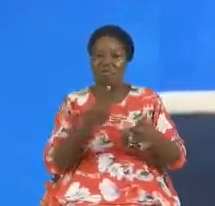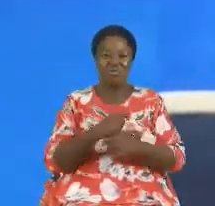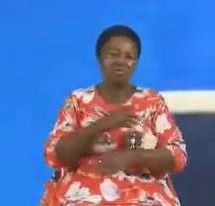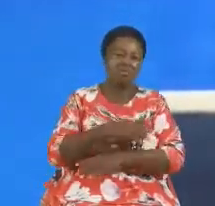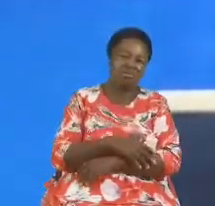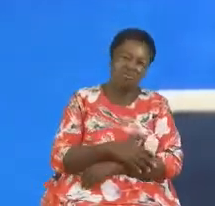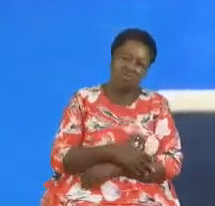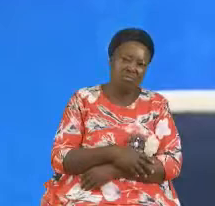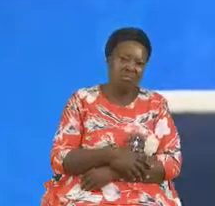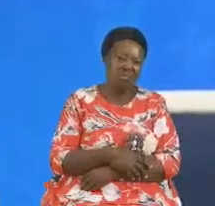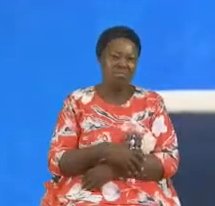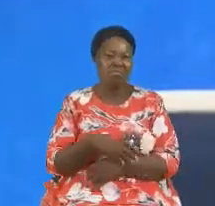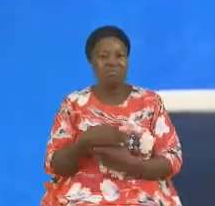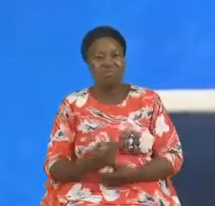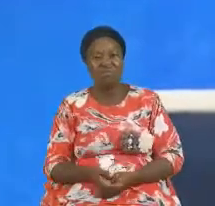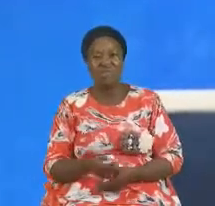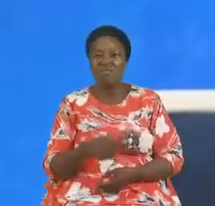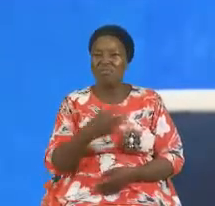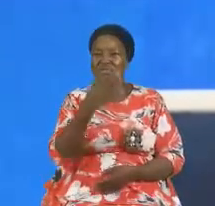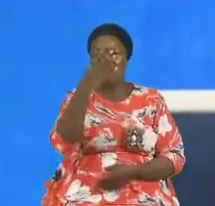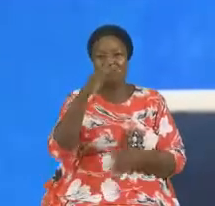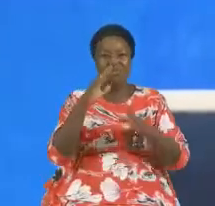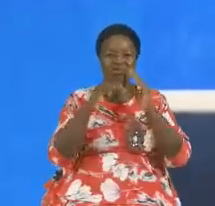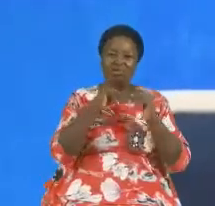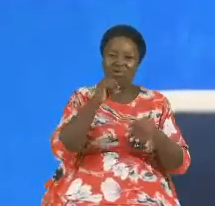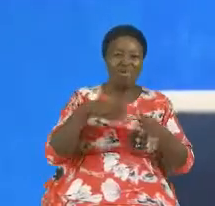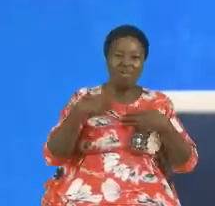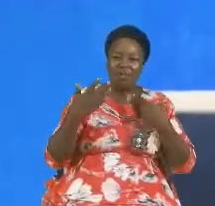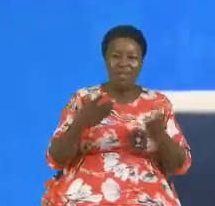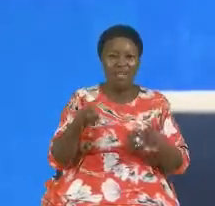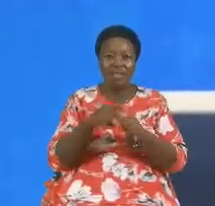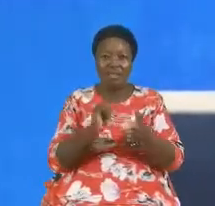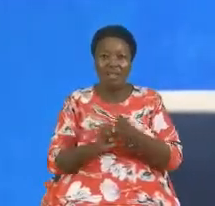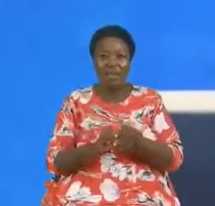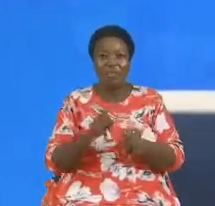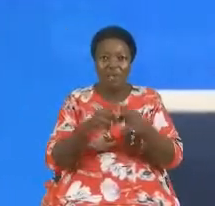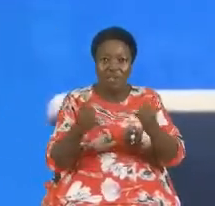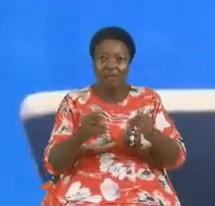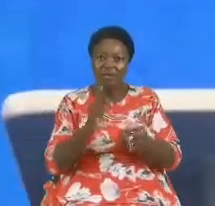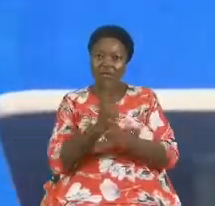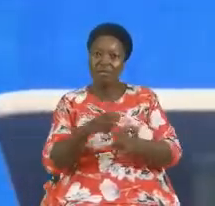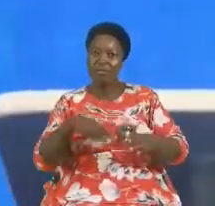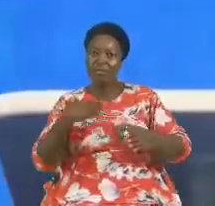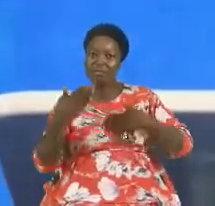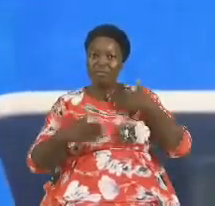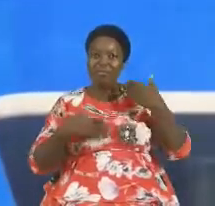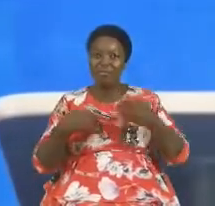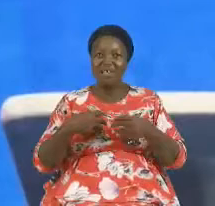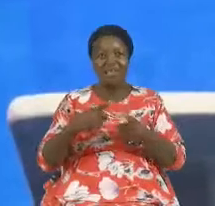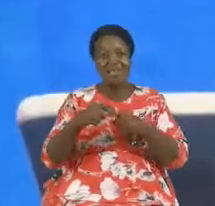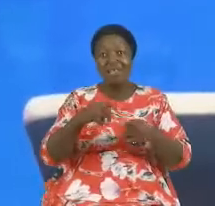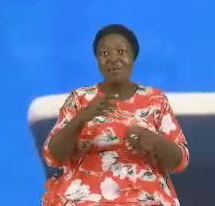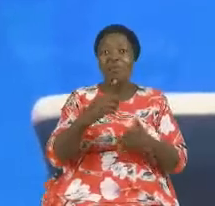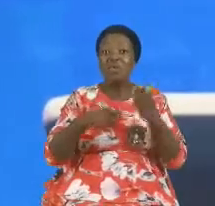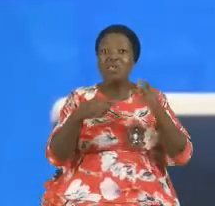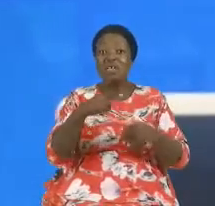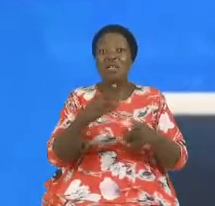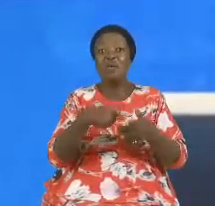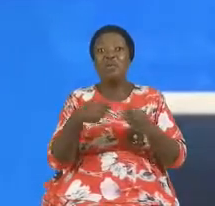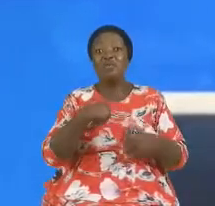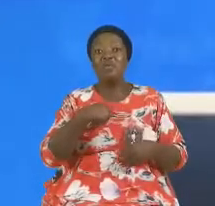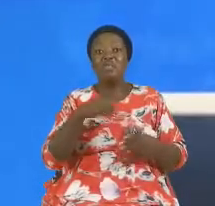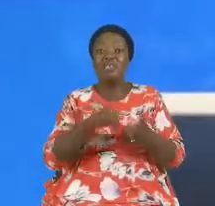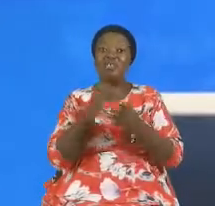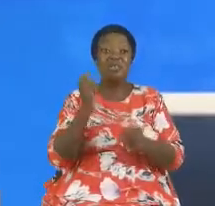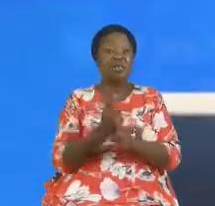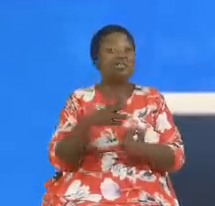drop your head, you'll be unhappy. If you smile, if you rejoice, that, you know, what you've said about